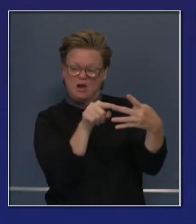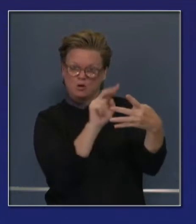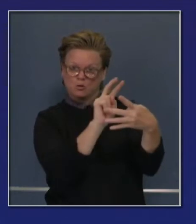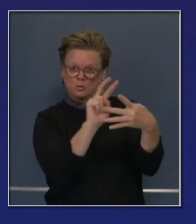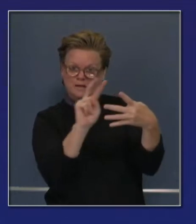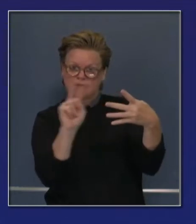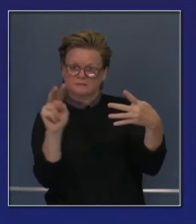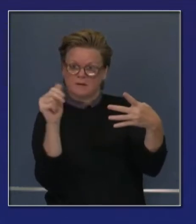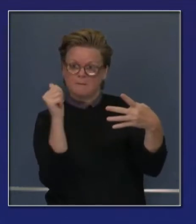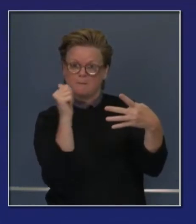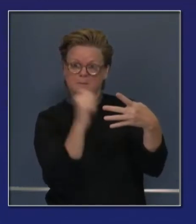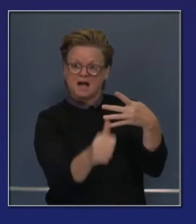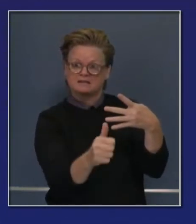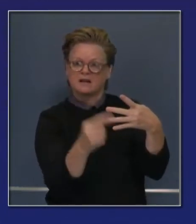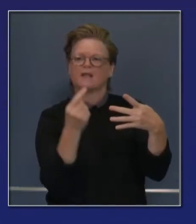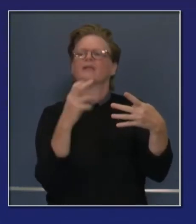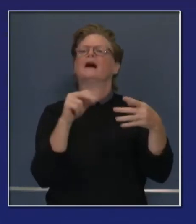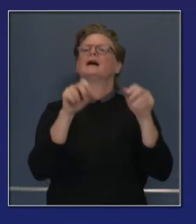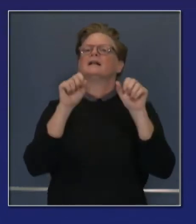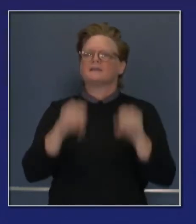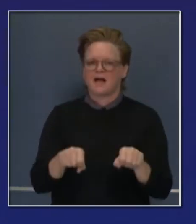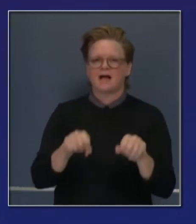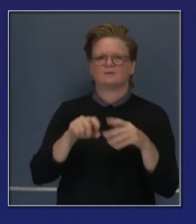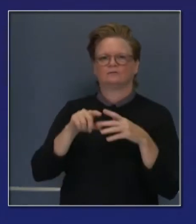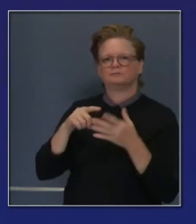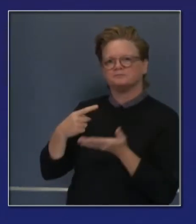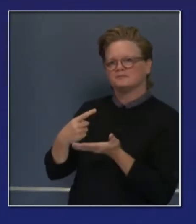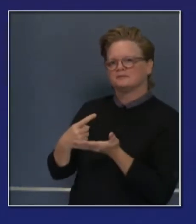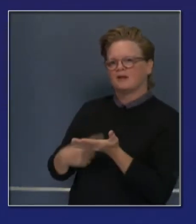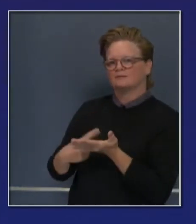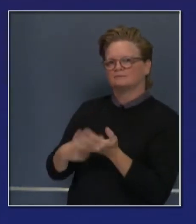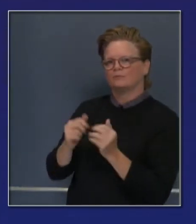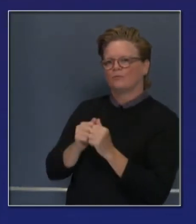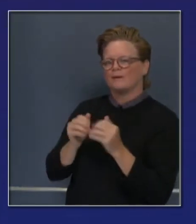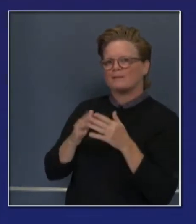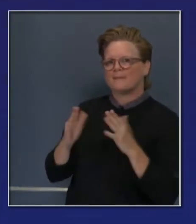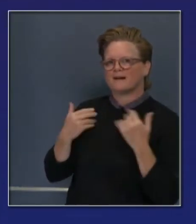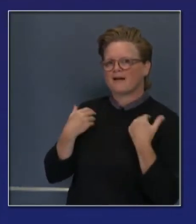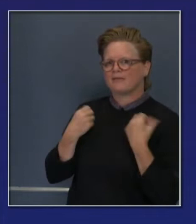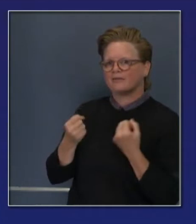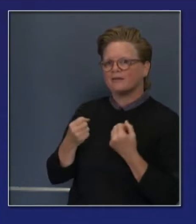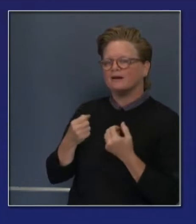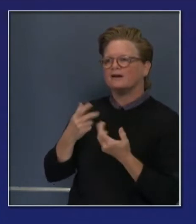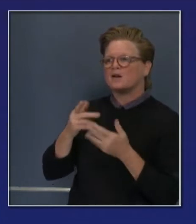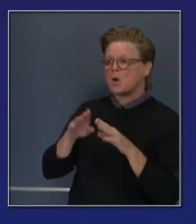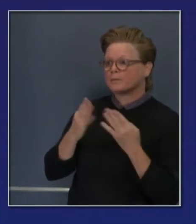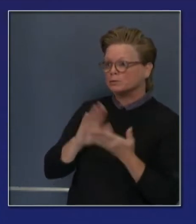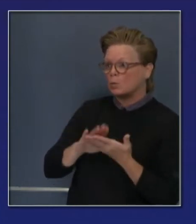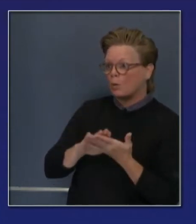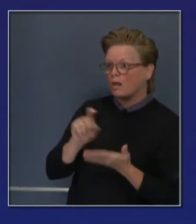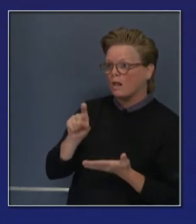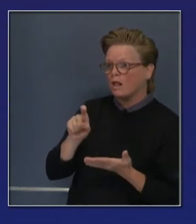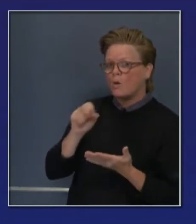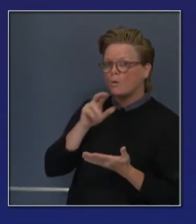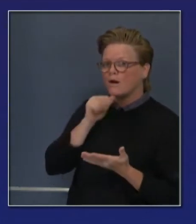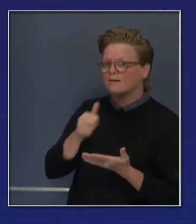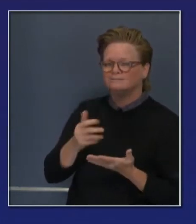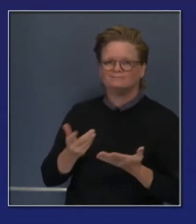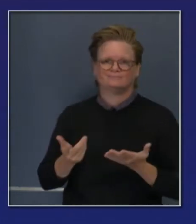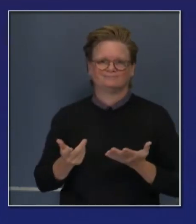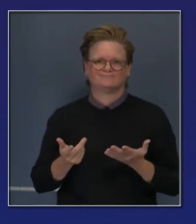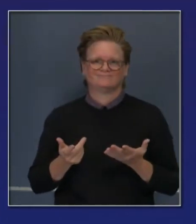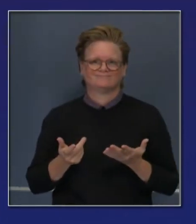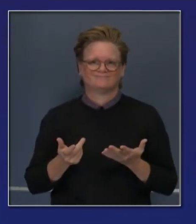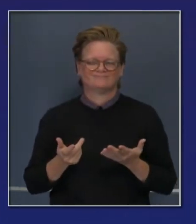you come off what is essentially the data monitoring list and into red with a 2-week waiting